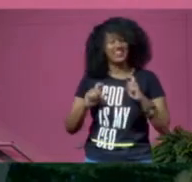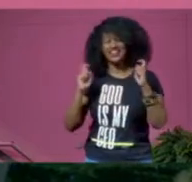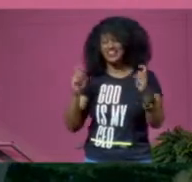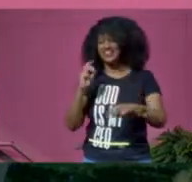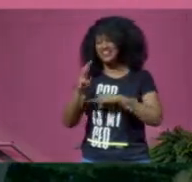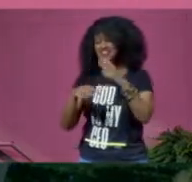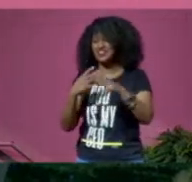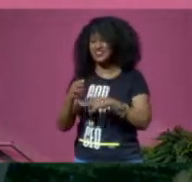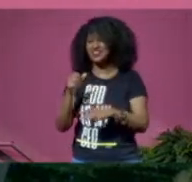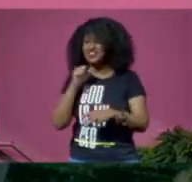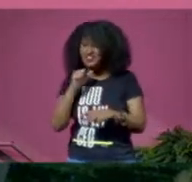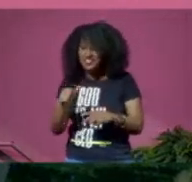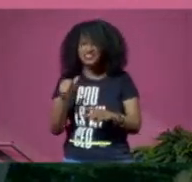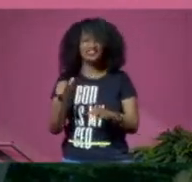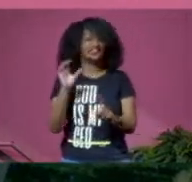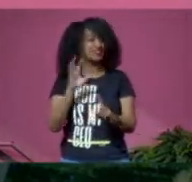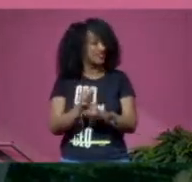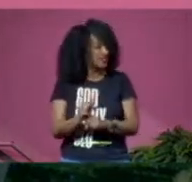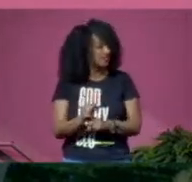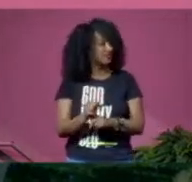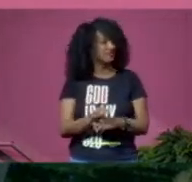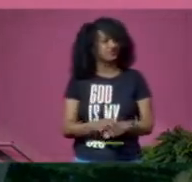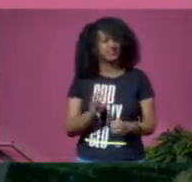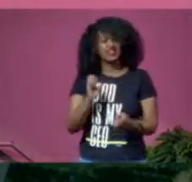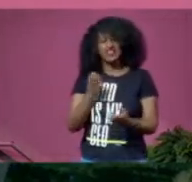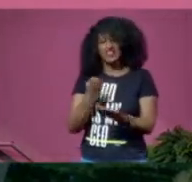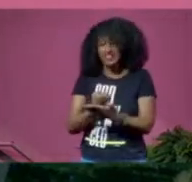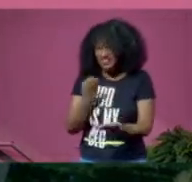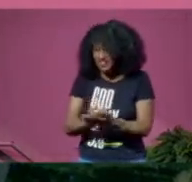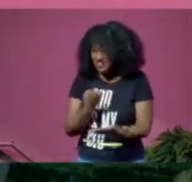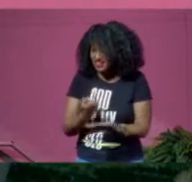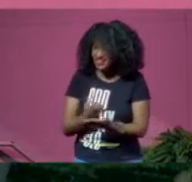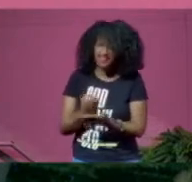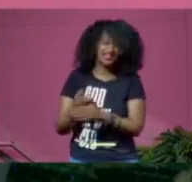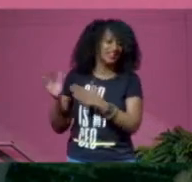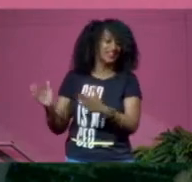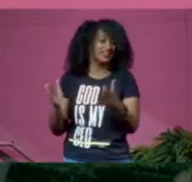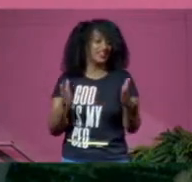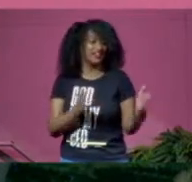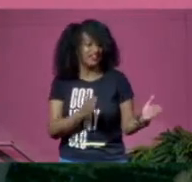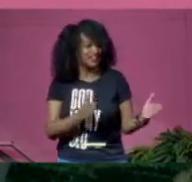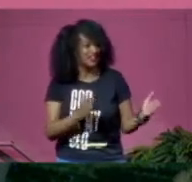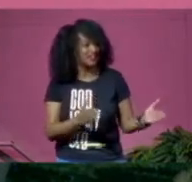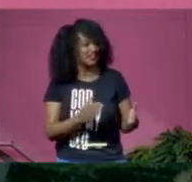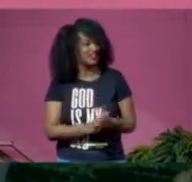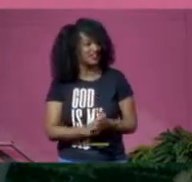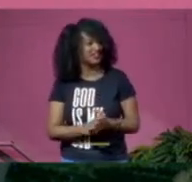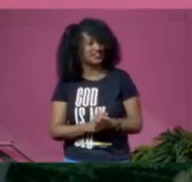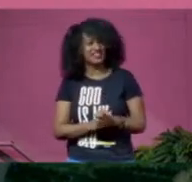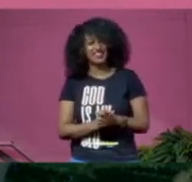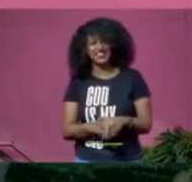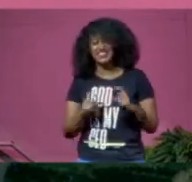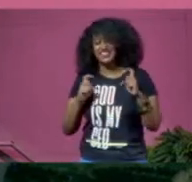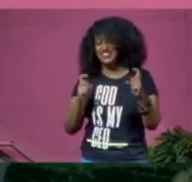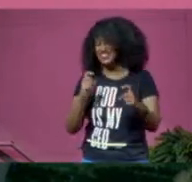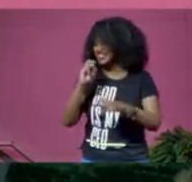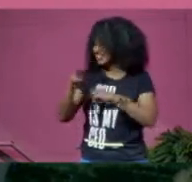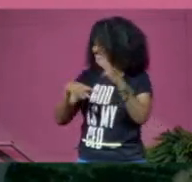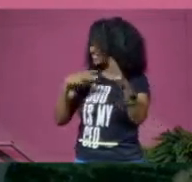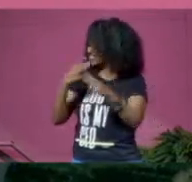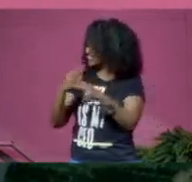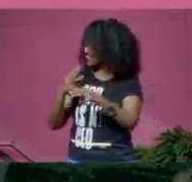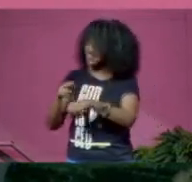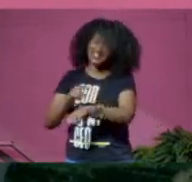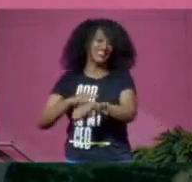rebellious politics of Malcolm X, the economic blueprint of Marcus Garvey and Booker T. Washington, the pristine discipline of the Nation